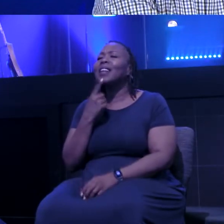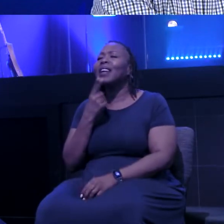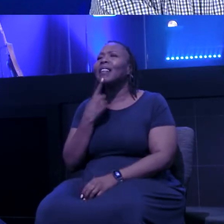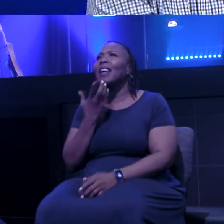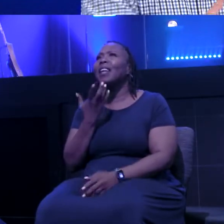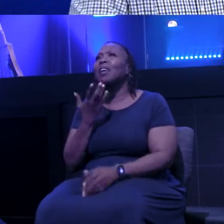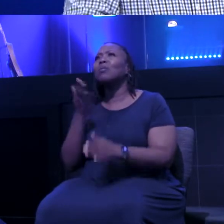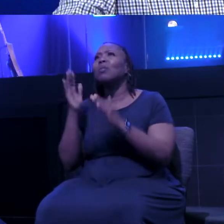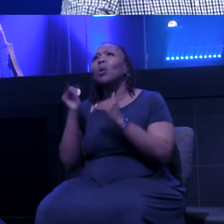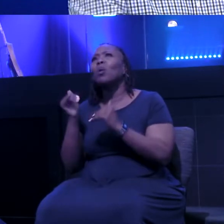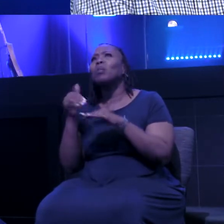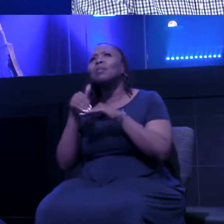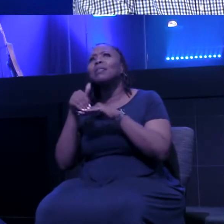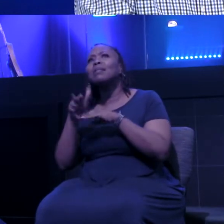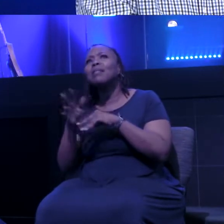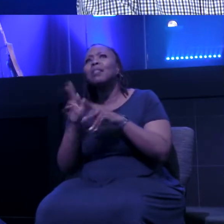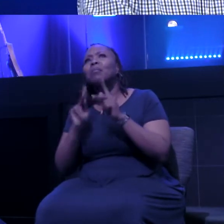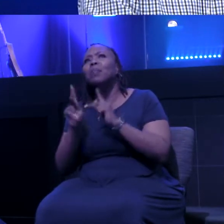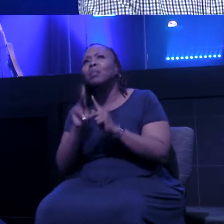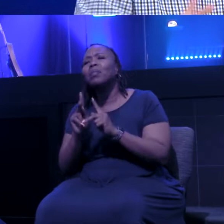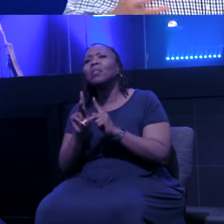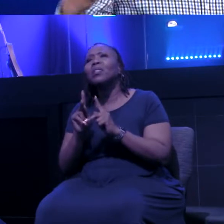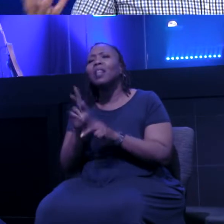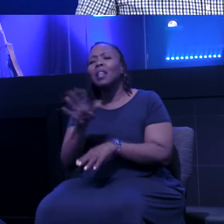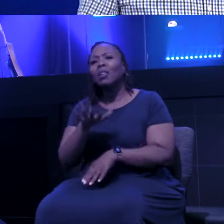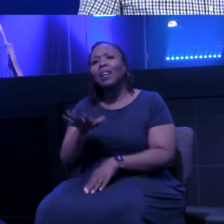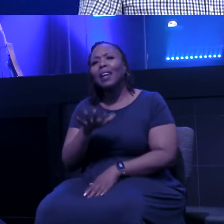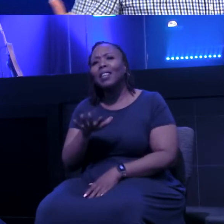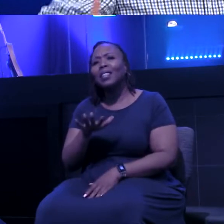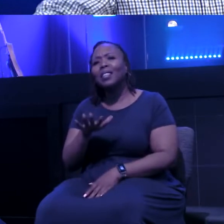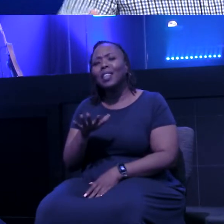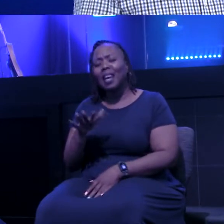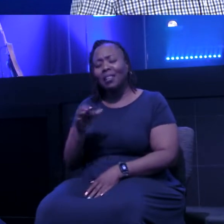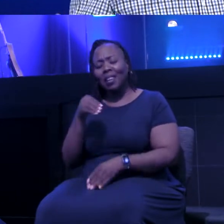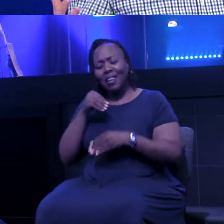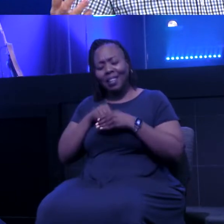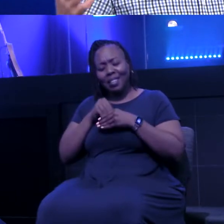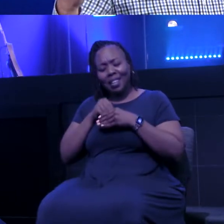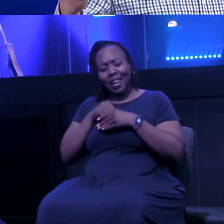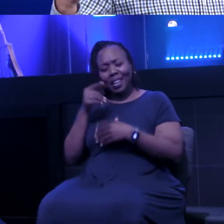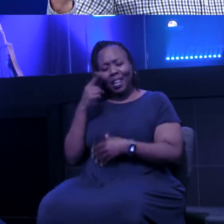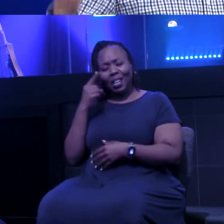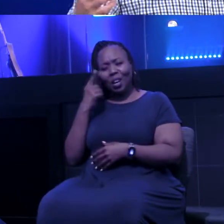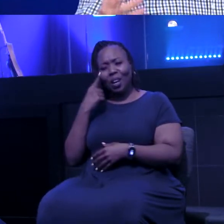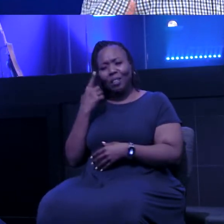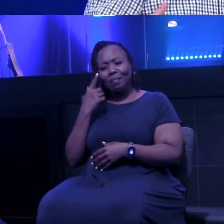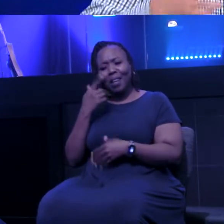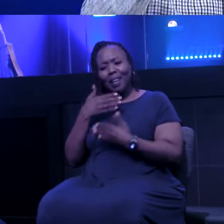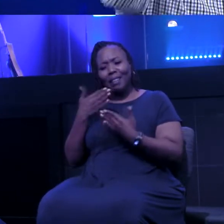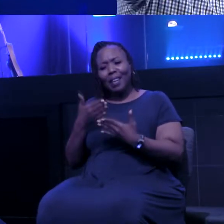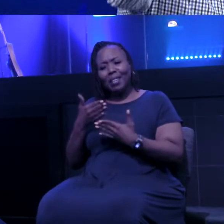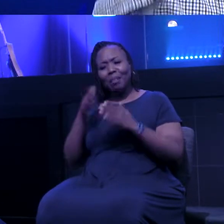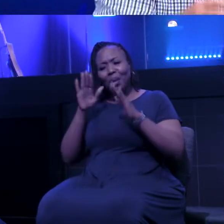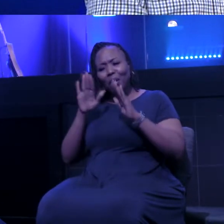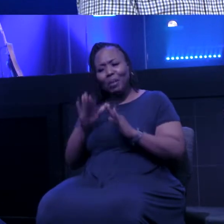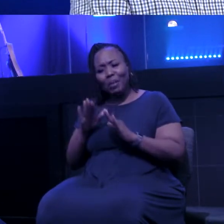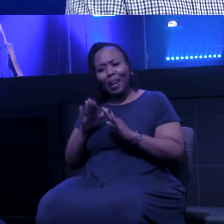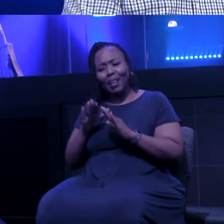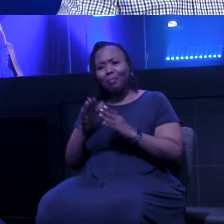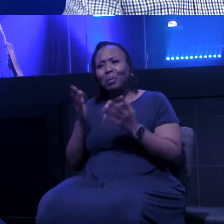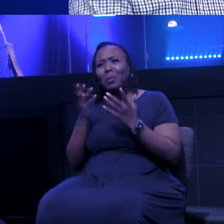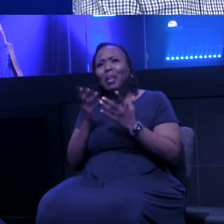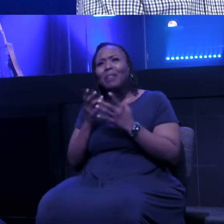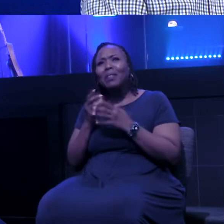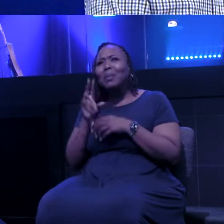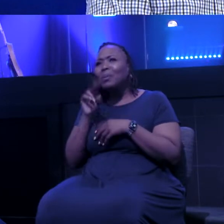location, internally they thought, you know, things are going great here. You know, what if nobody will go? And then after